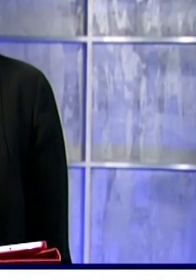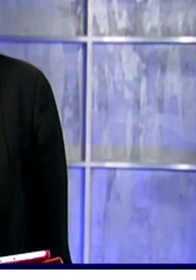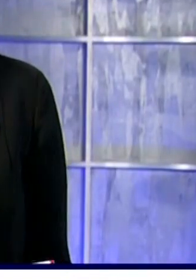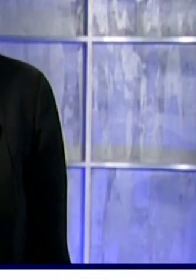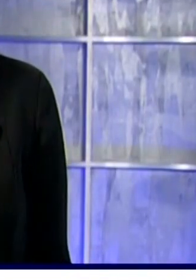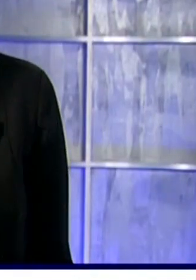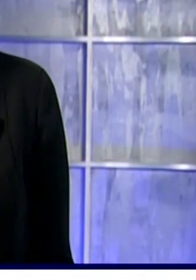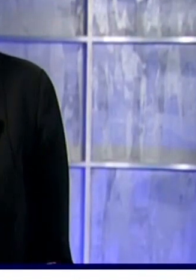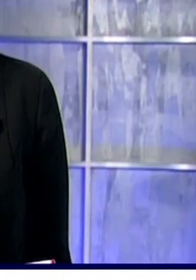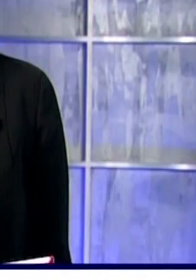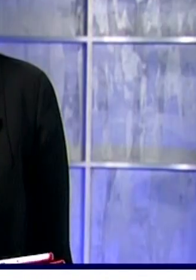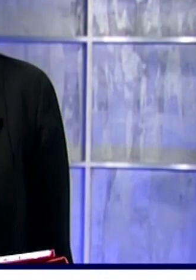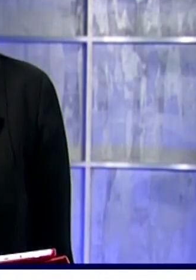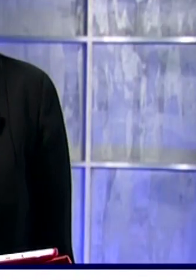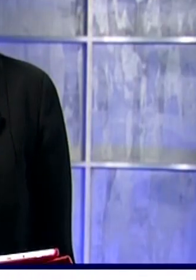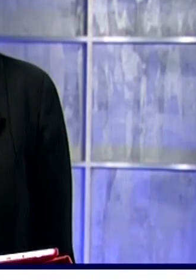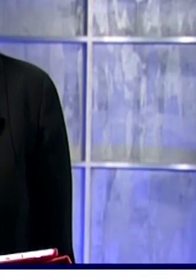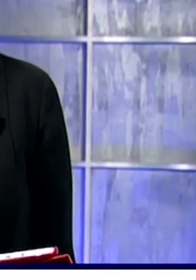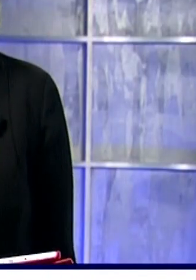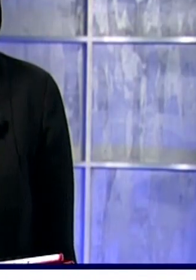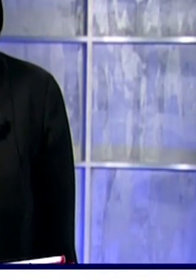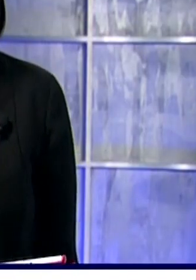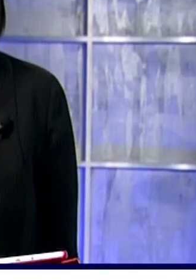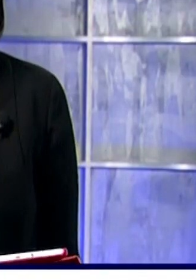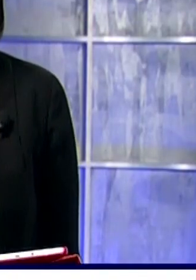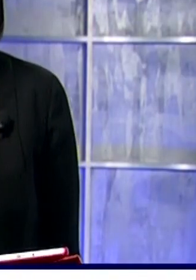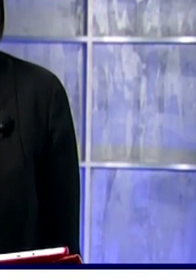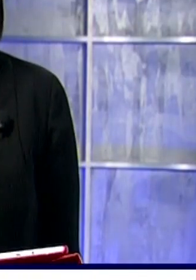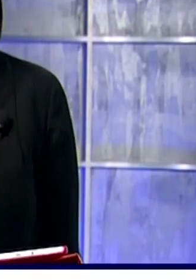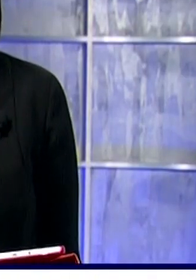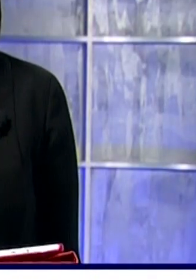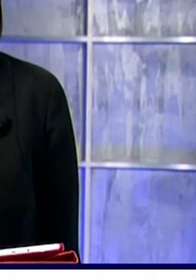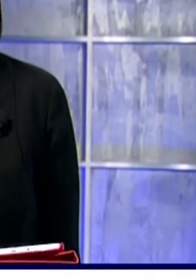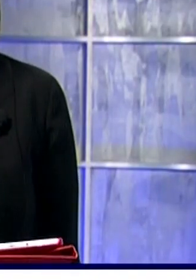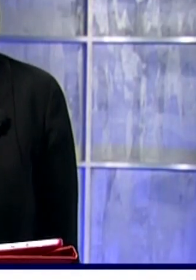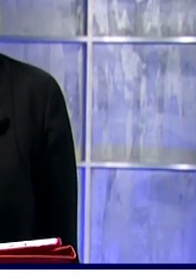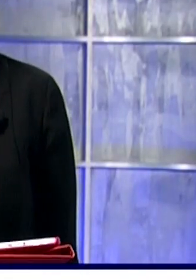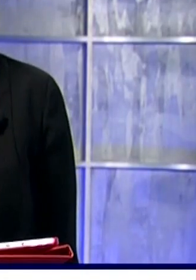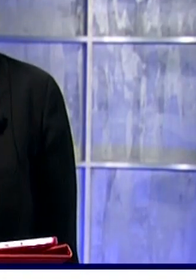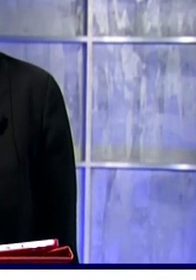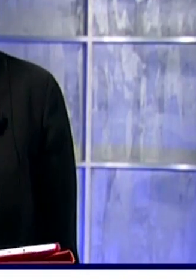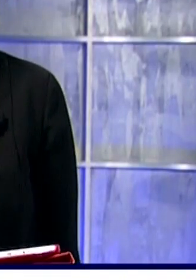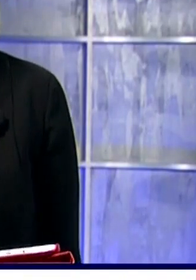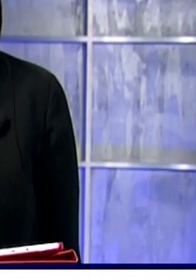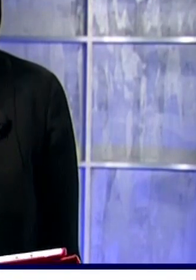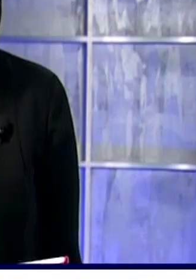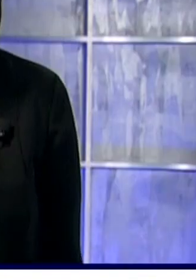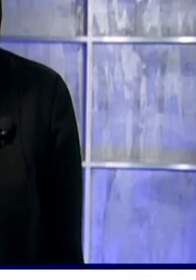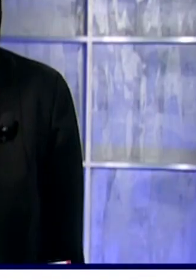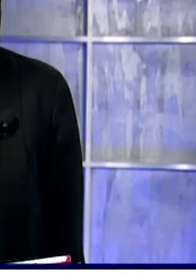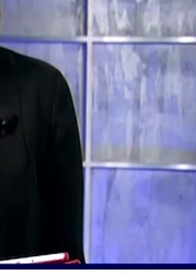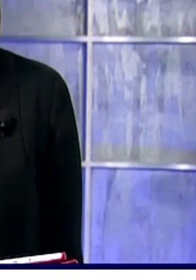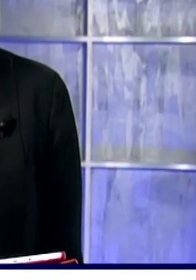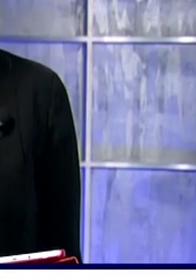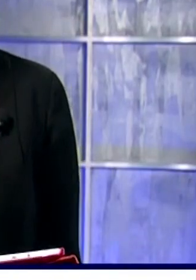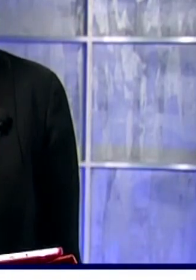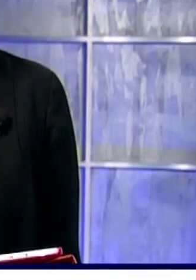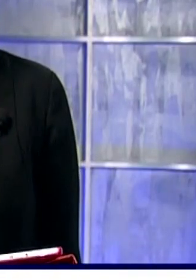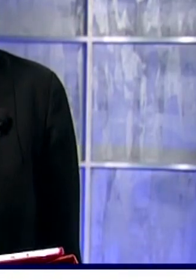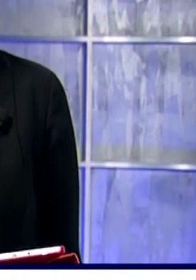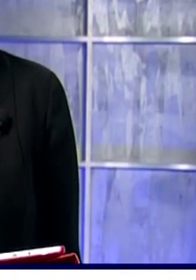Or then in our news, new investment opportunities for Barbados following Prime Minister Motley's recent overseas trips. Talks